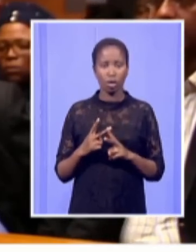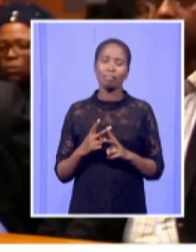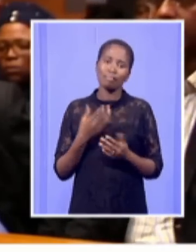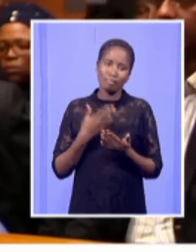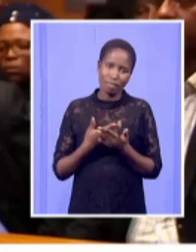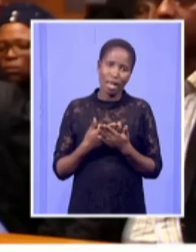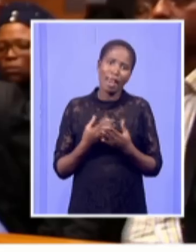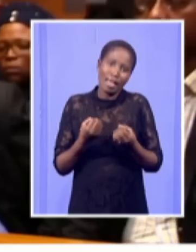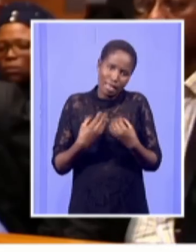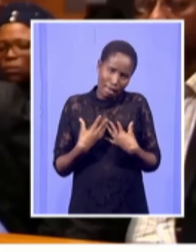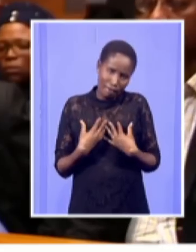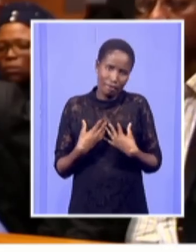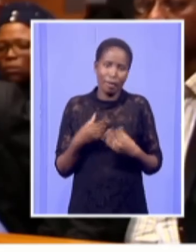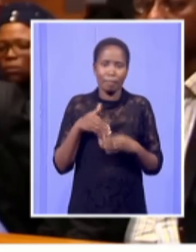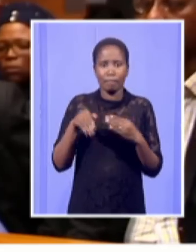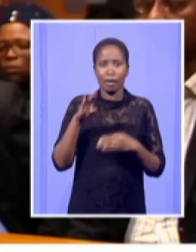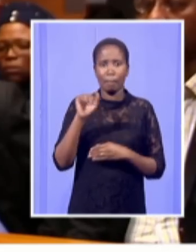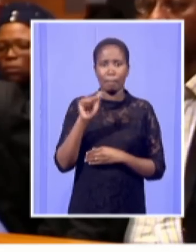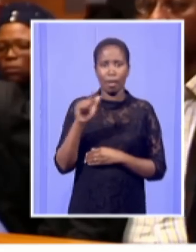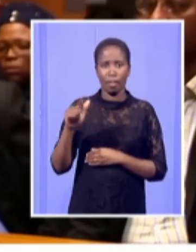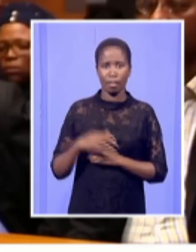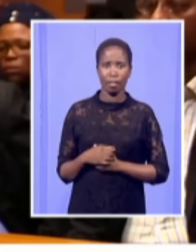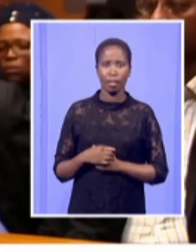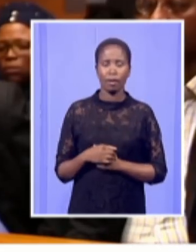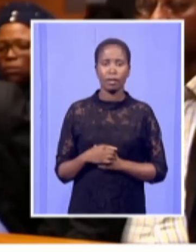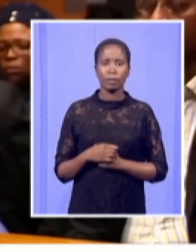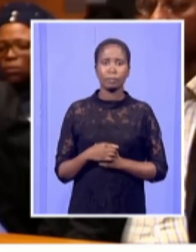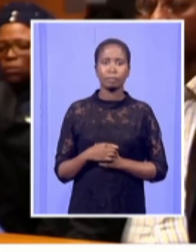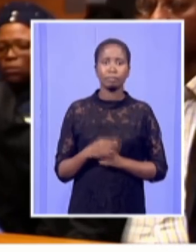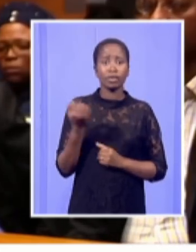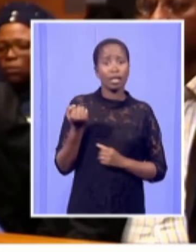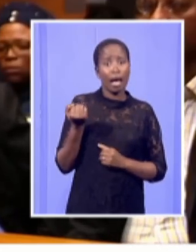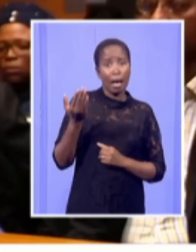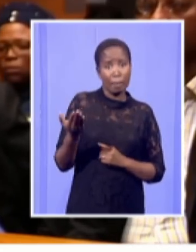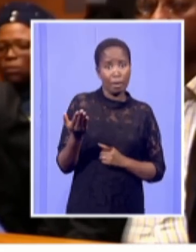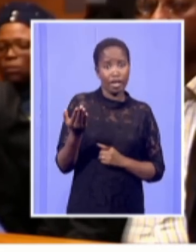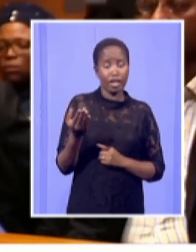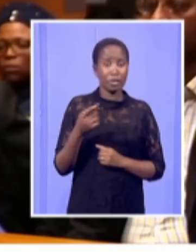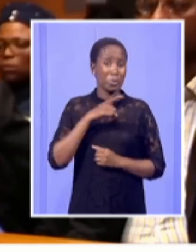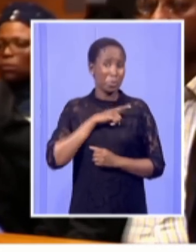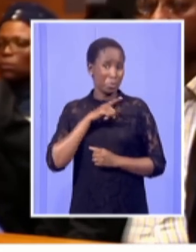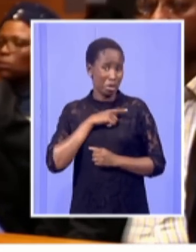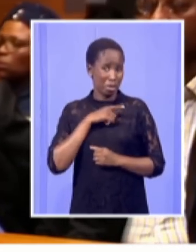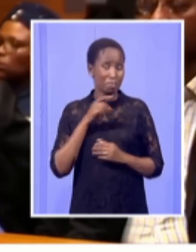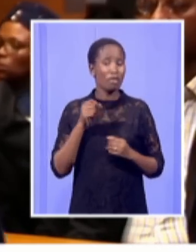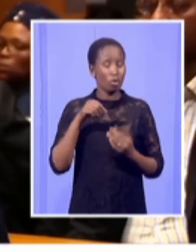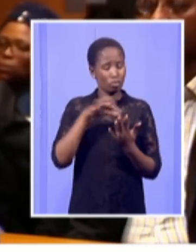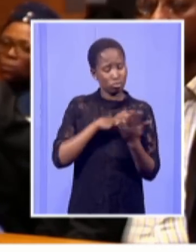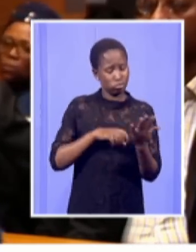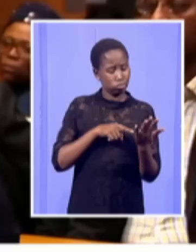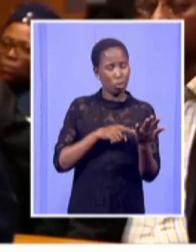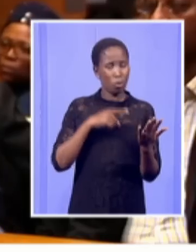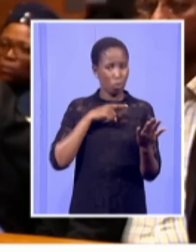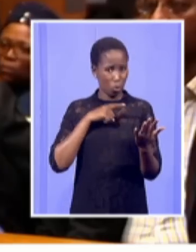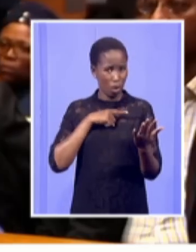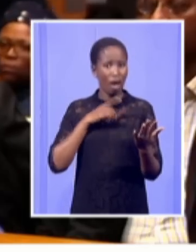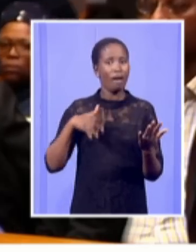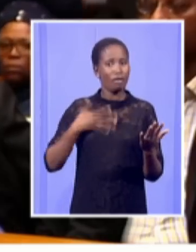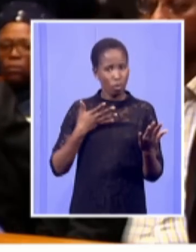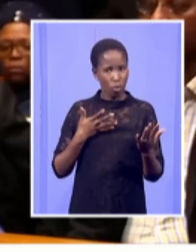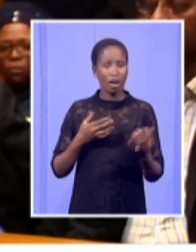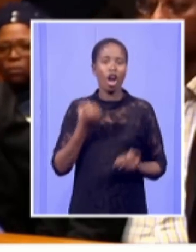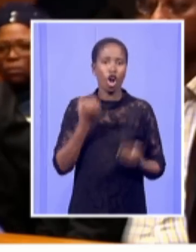to bail. The purpose of the application, the purpose of this affidavit, is to provide the above Honourable Court with my